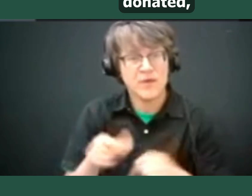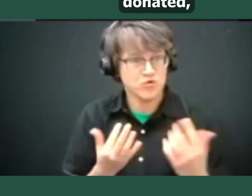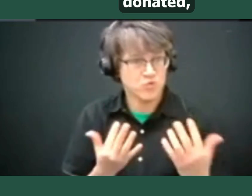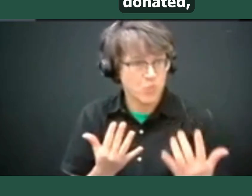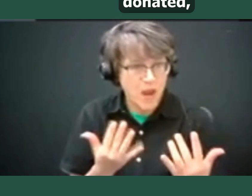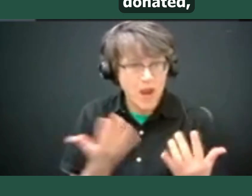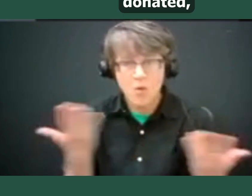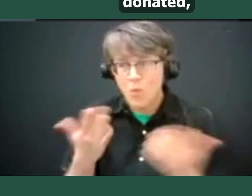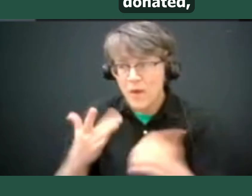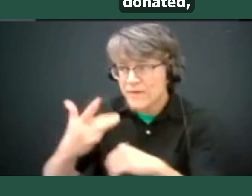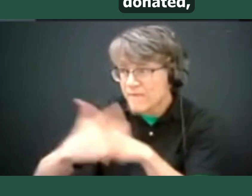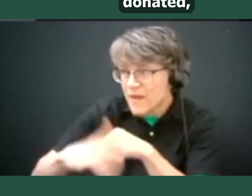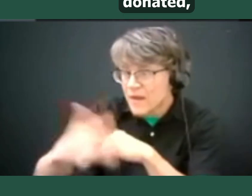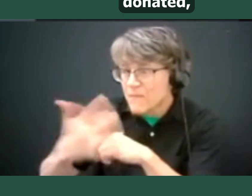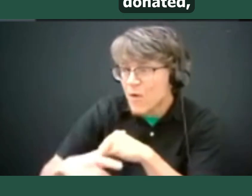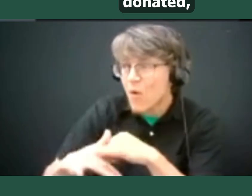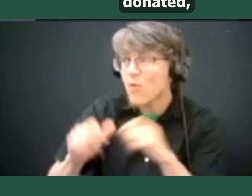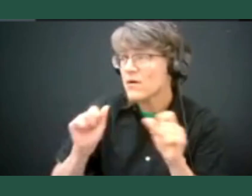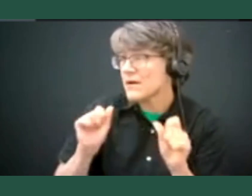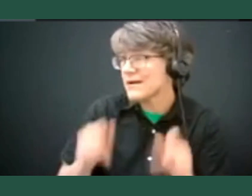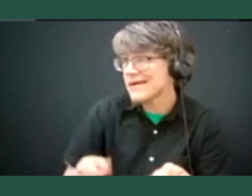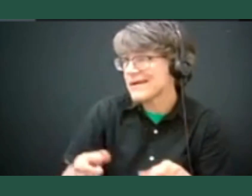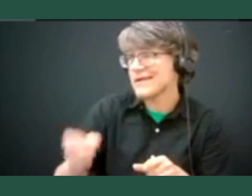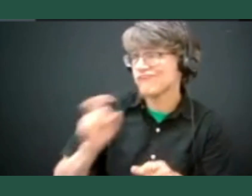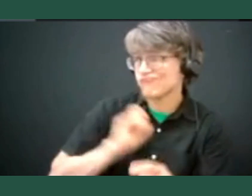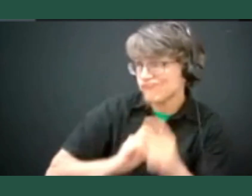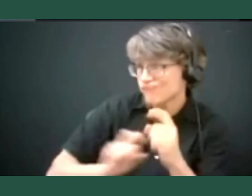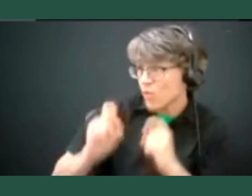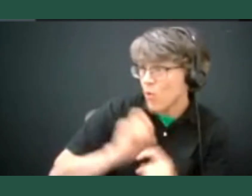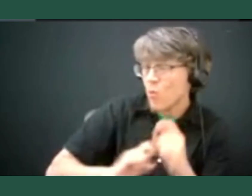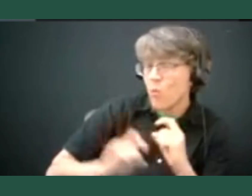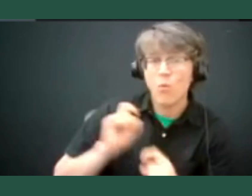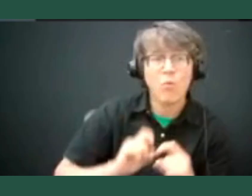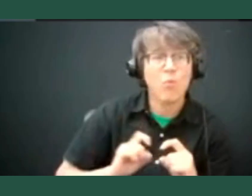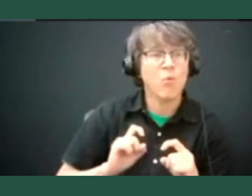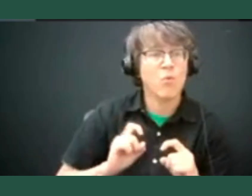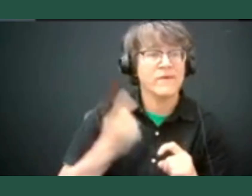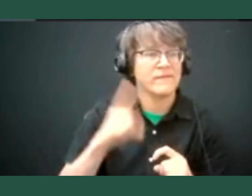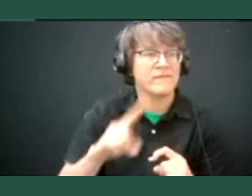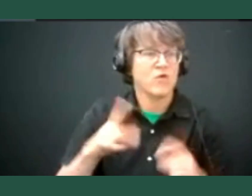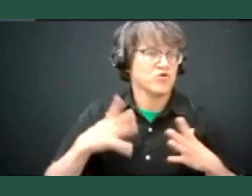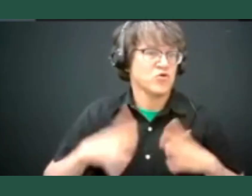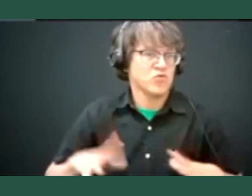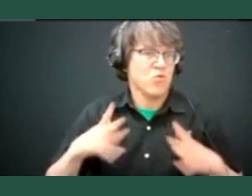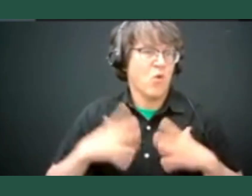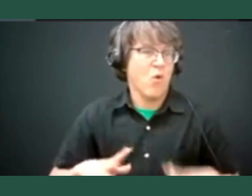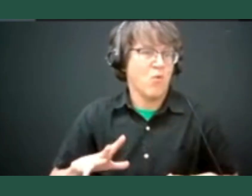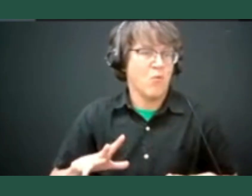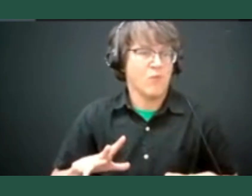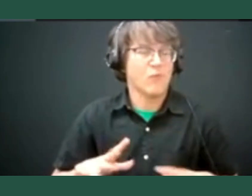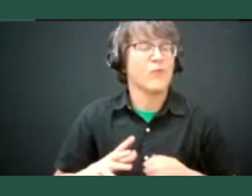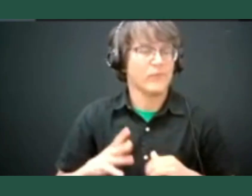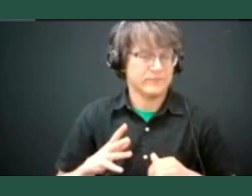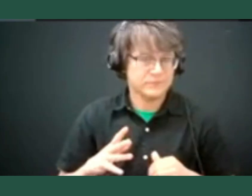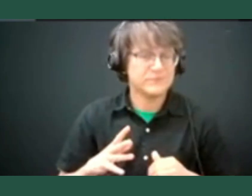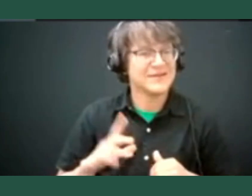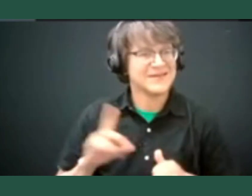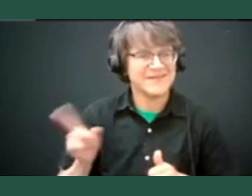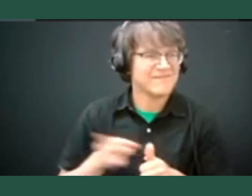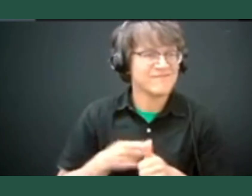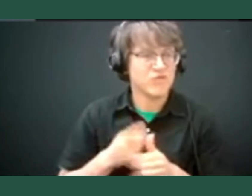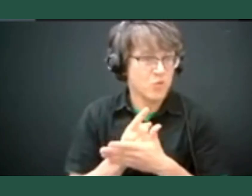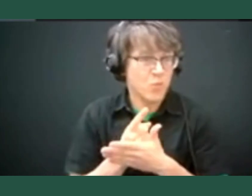what was available, what could be donated, just to have clothes to wear. So we spent that